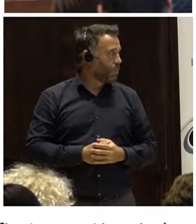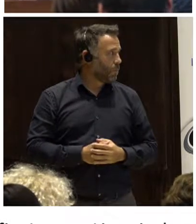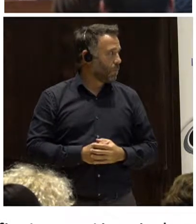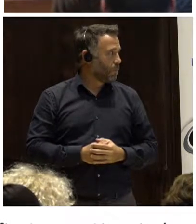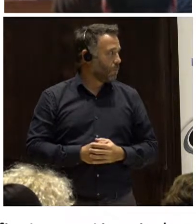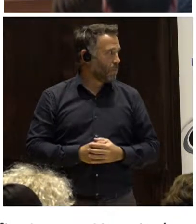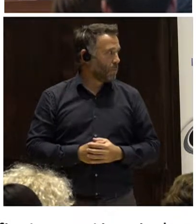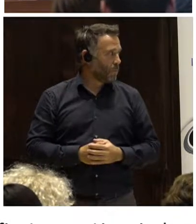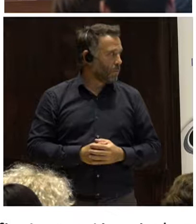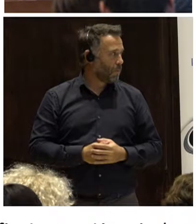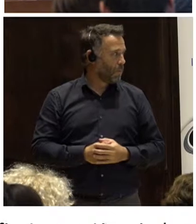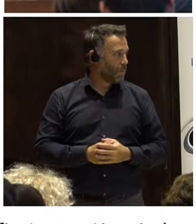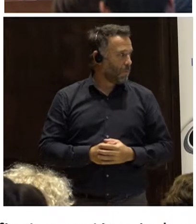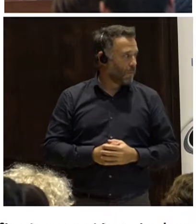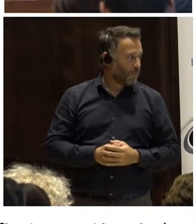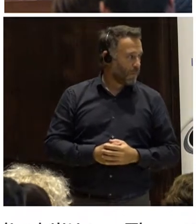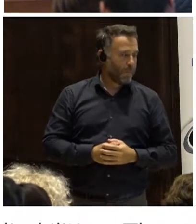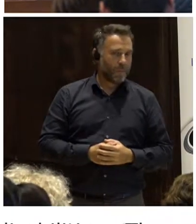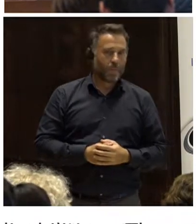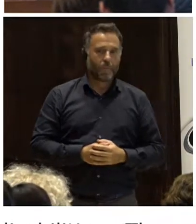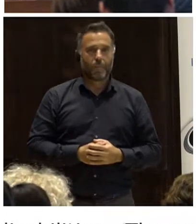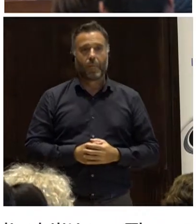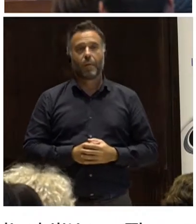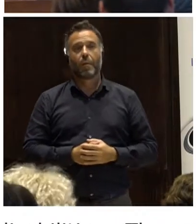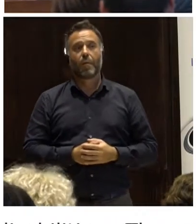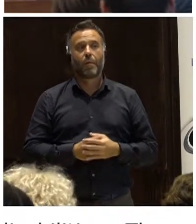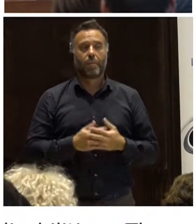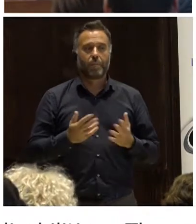I can say Yes. something if you want.